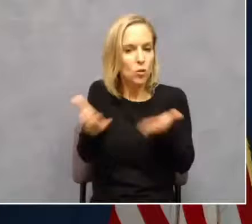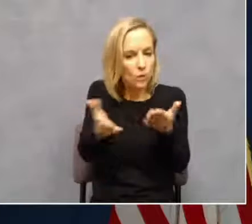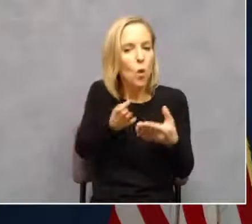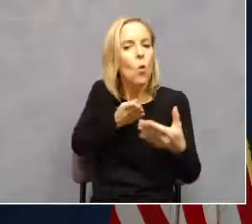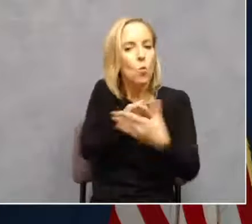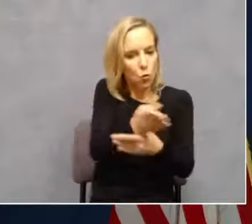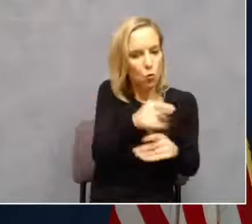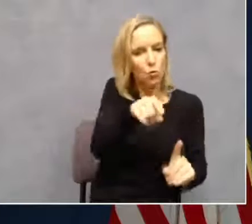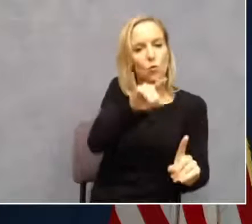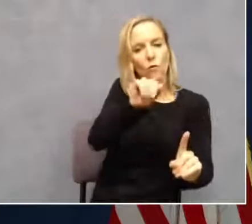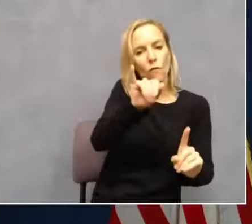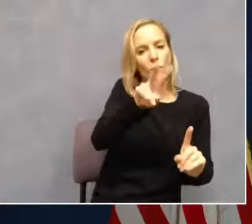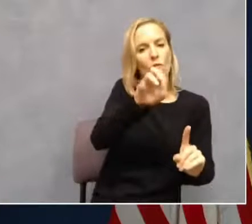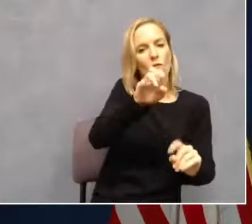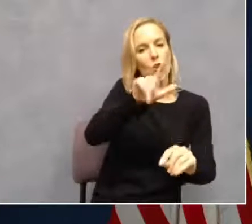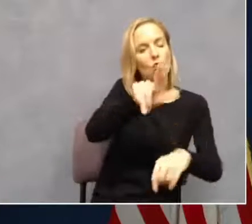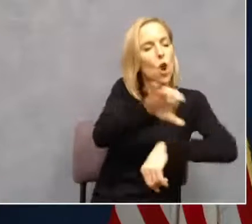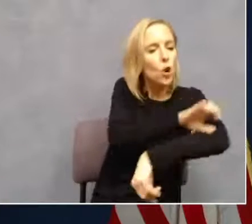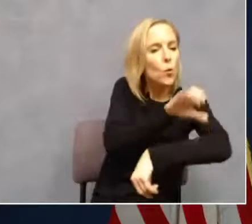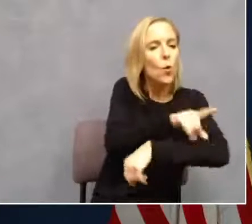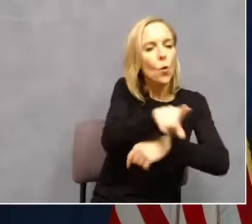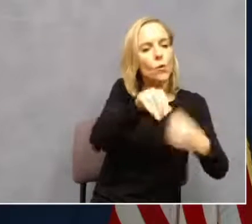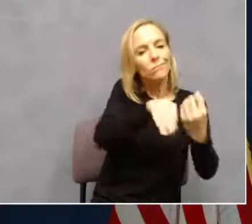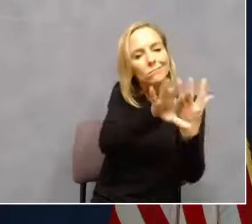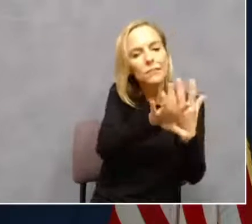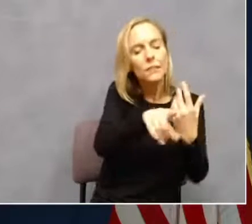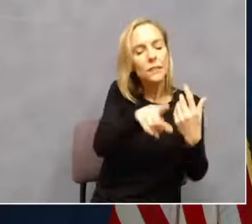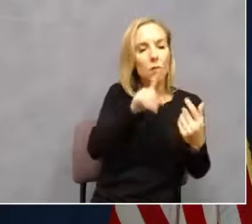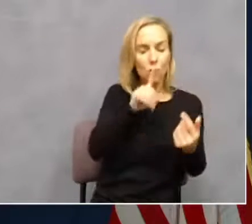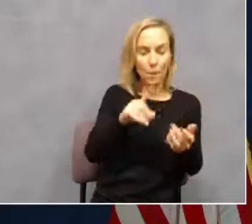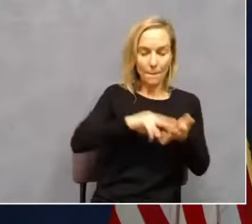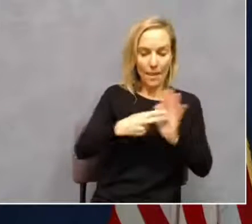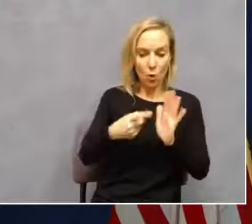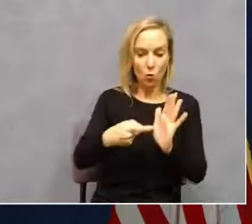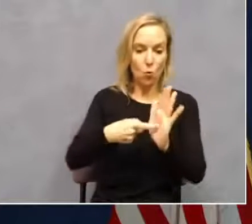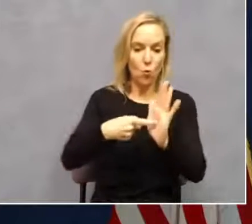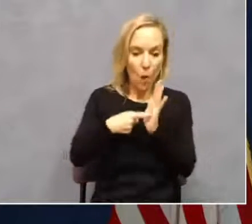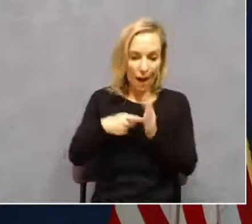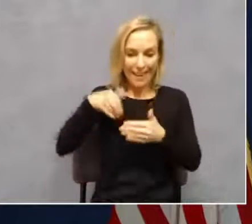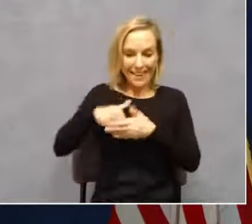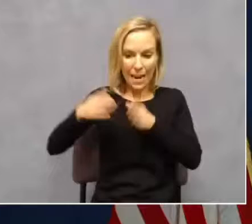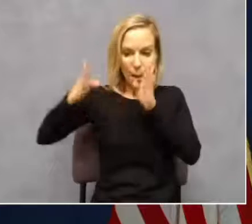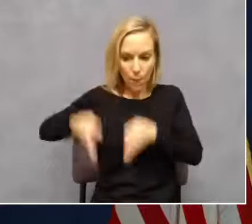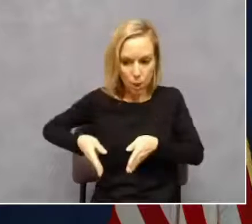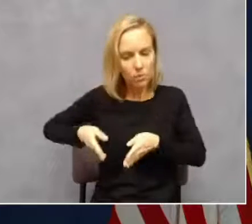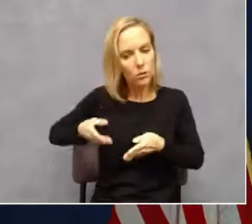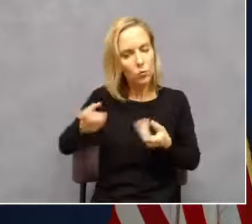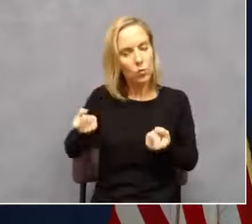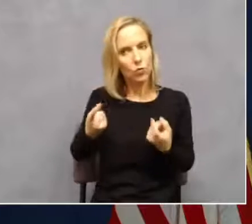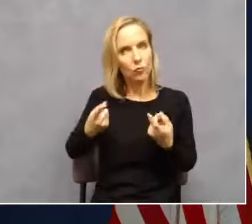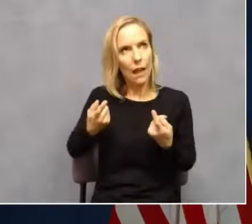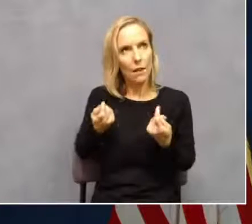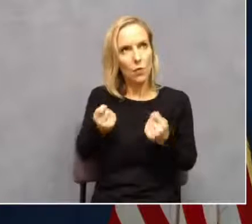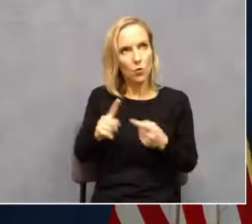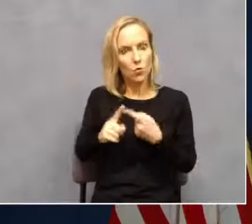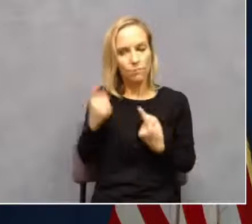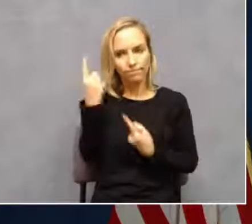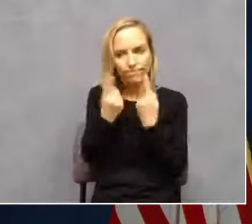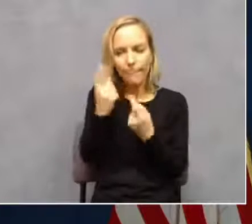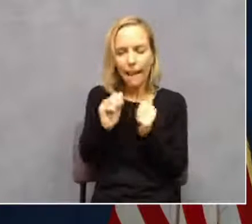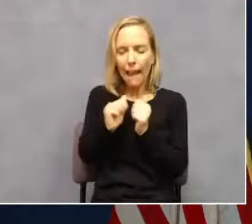go virtual. For those that there is an absolute requirement for in-person, we'd like them to think about how they reduce their